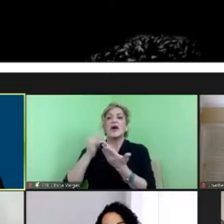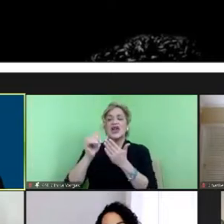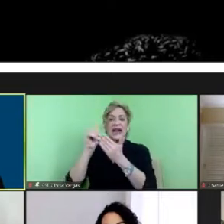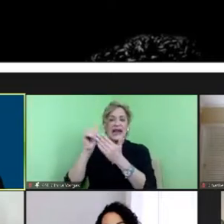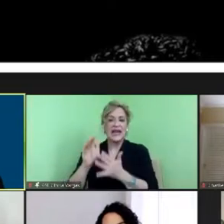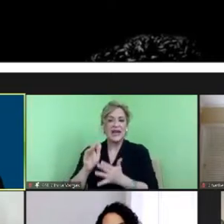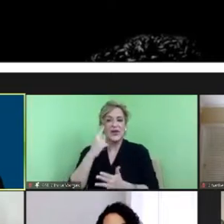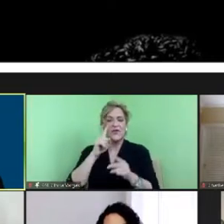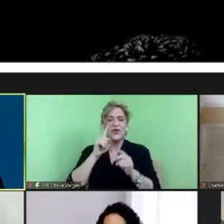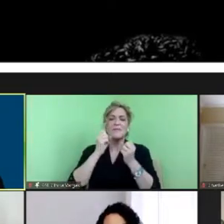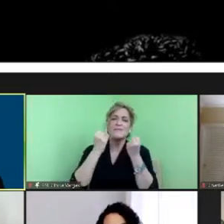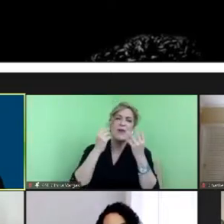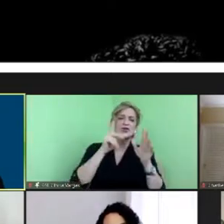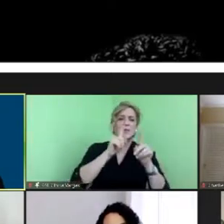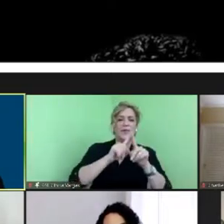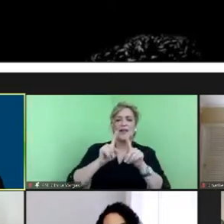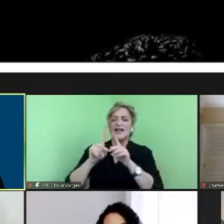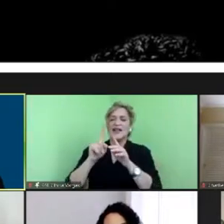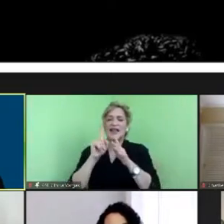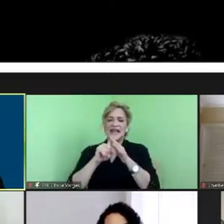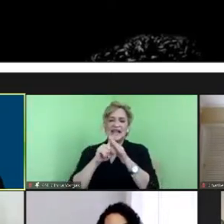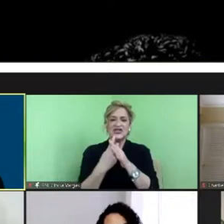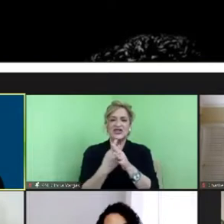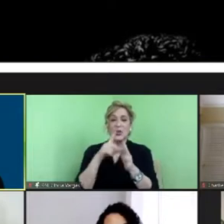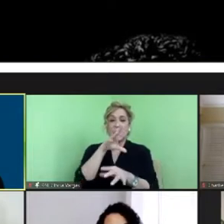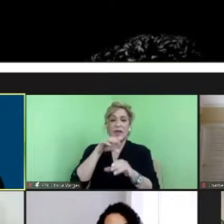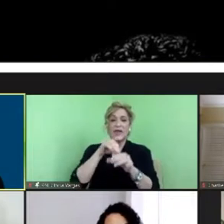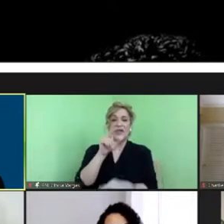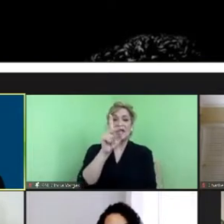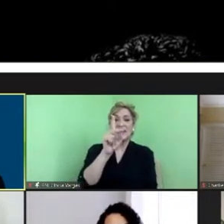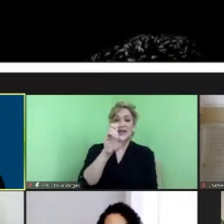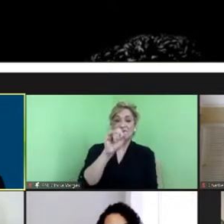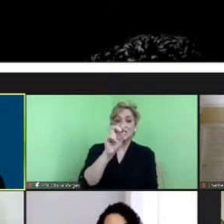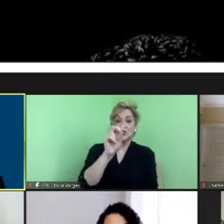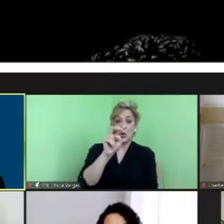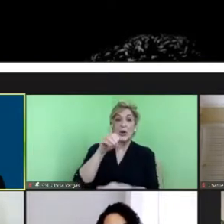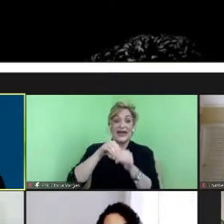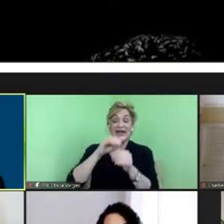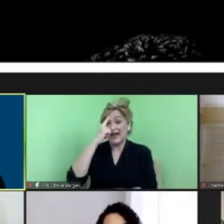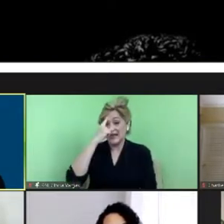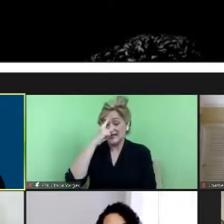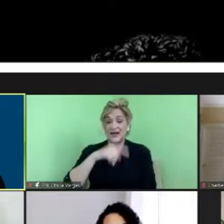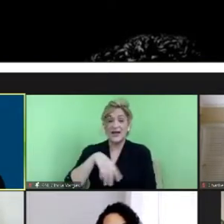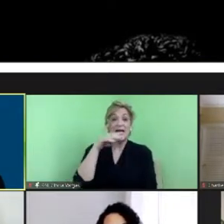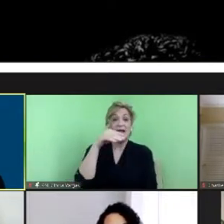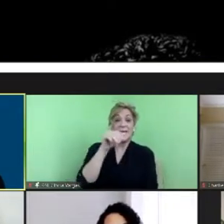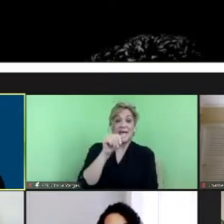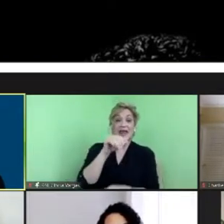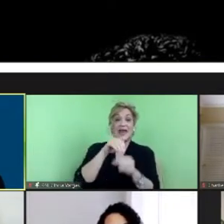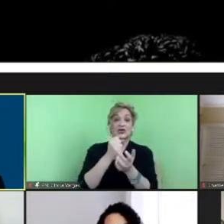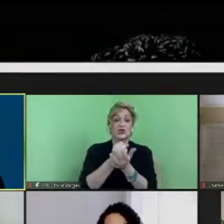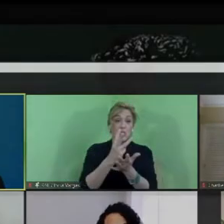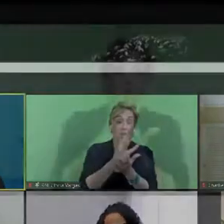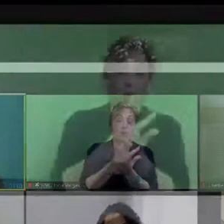multiple initiatives within Keystone Institute India. With a master's degree in social work and